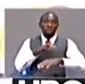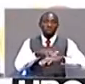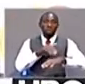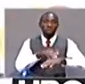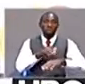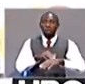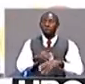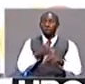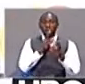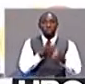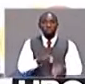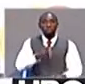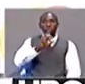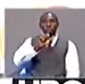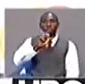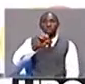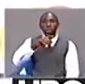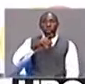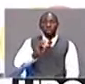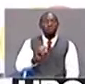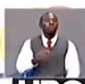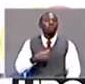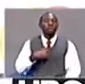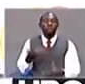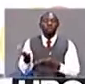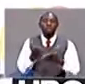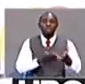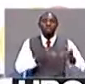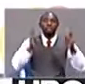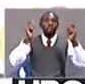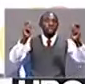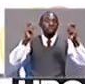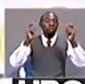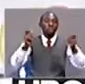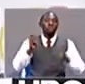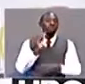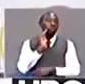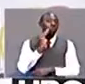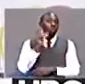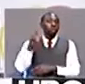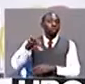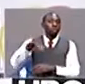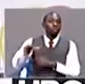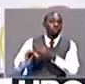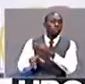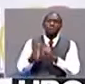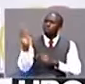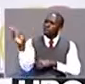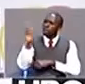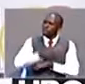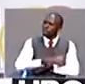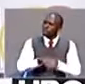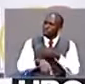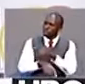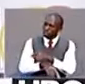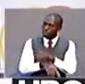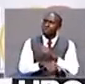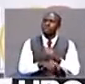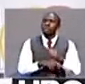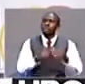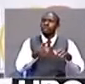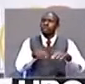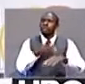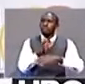add some more testimony from Busoga. Right Honourable Prime Minister, one day I had gone to Bukungu, our